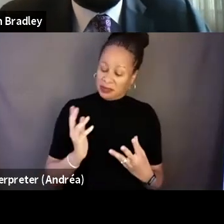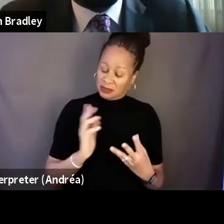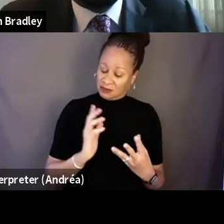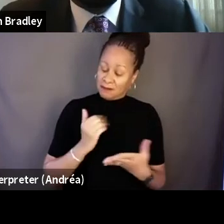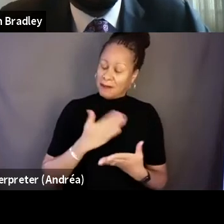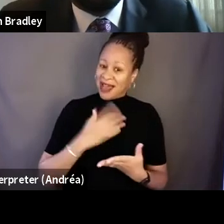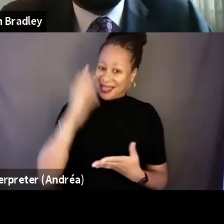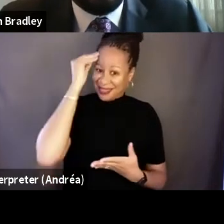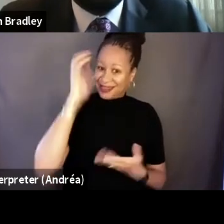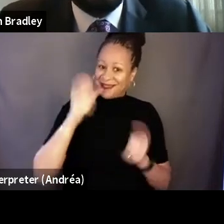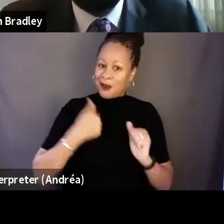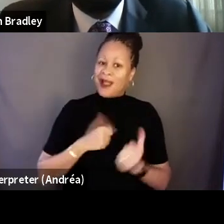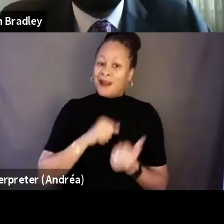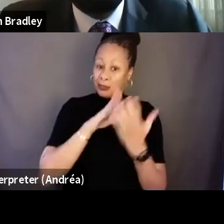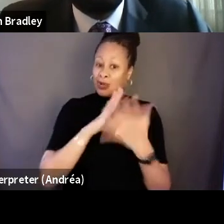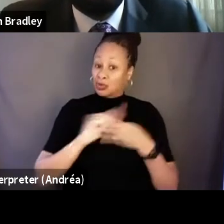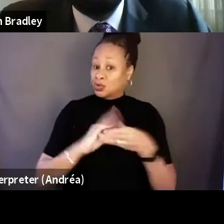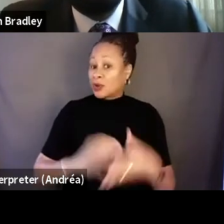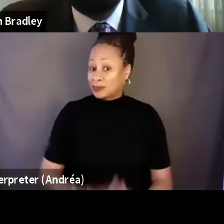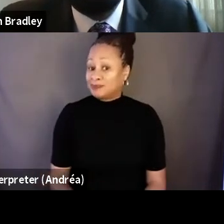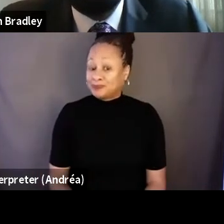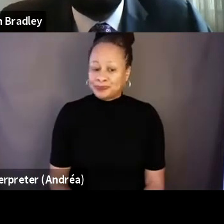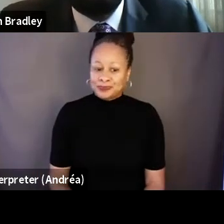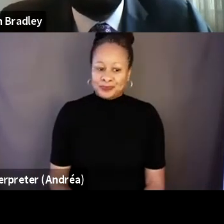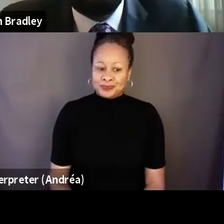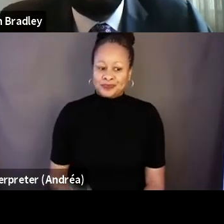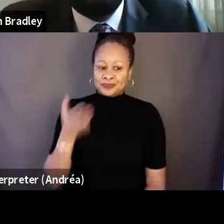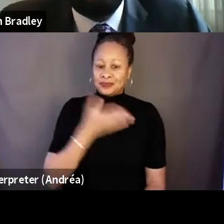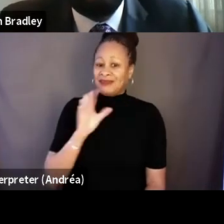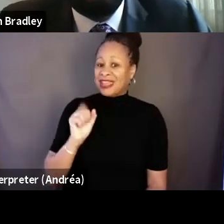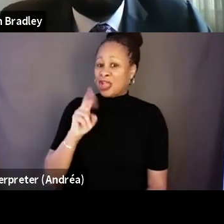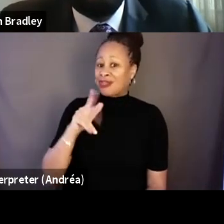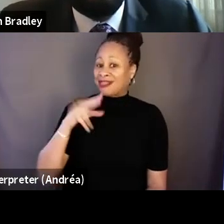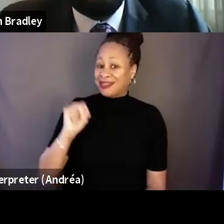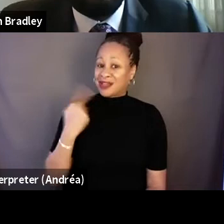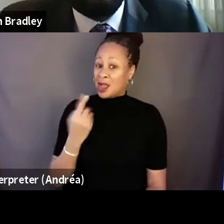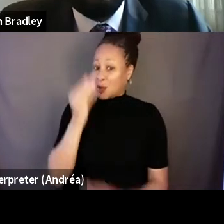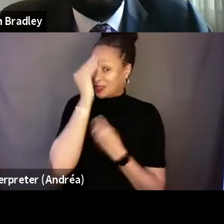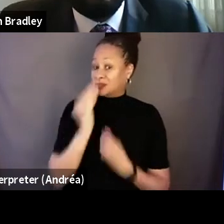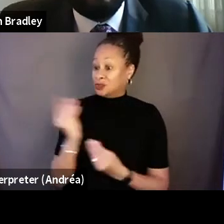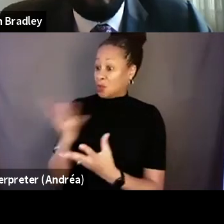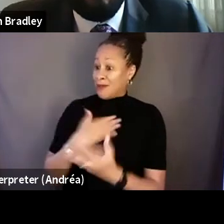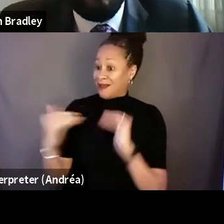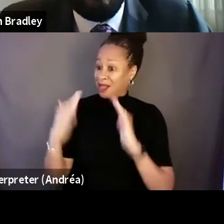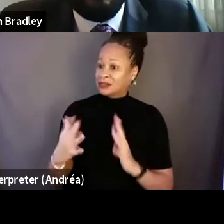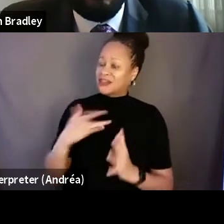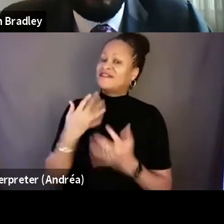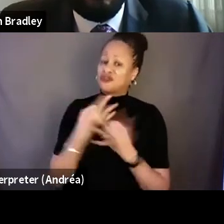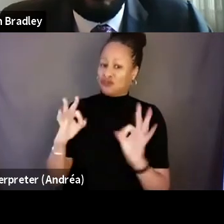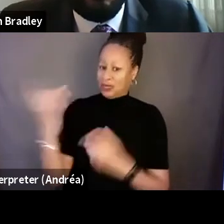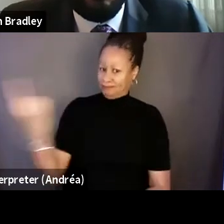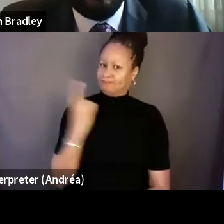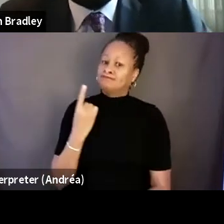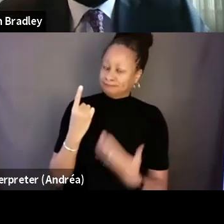informs how I approach stories. I always told my colleagues to feel free to come to me, that